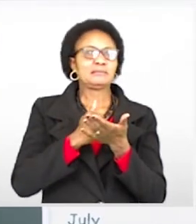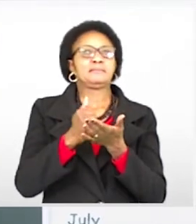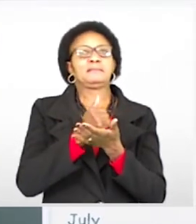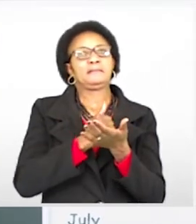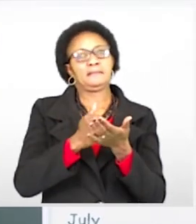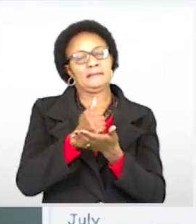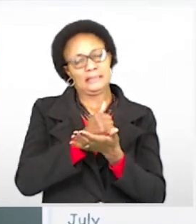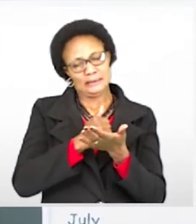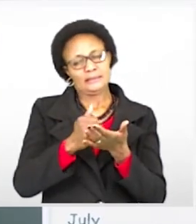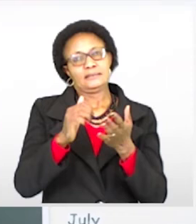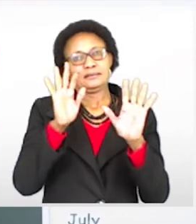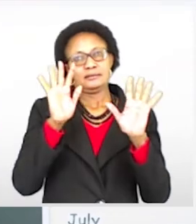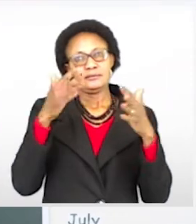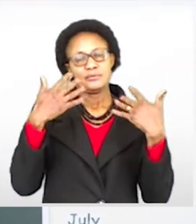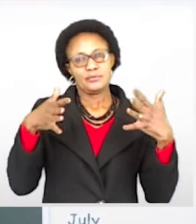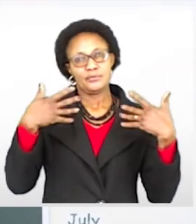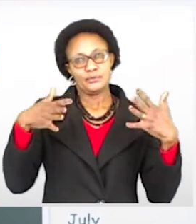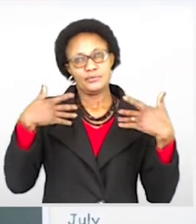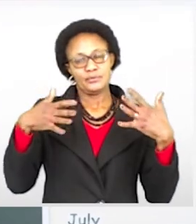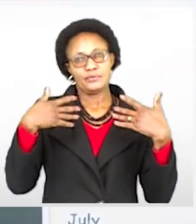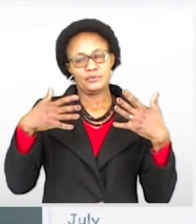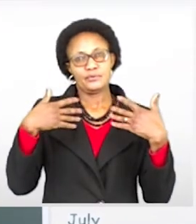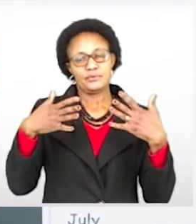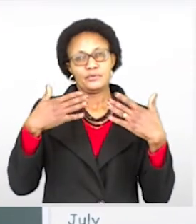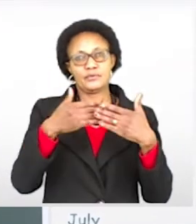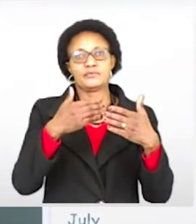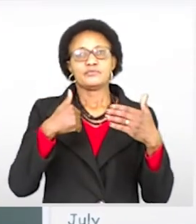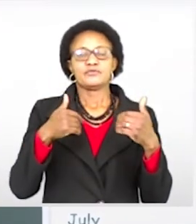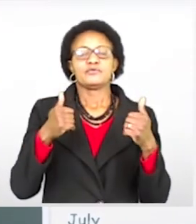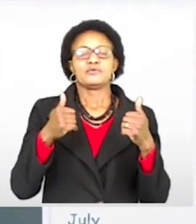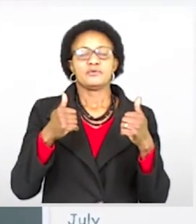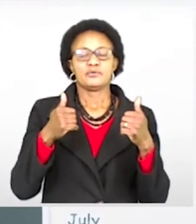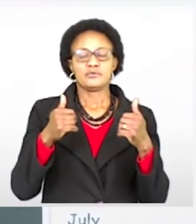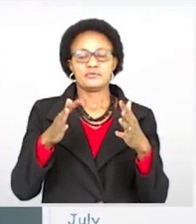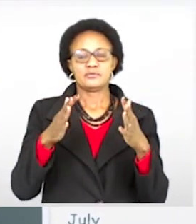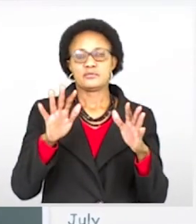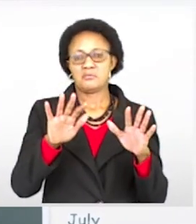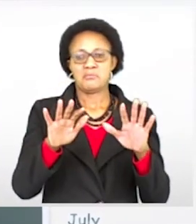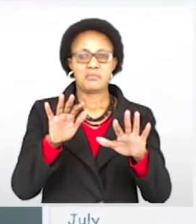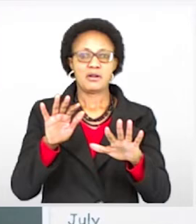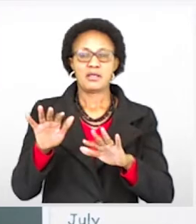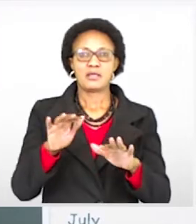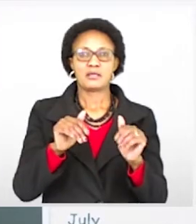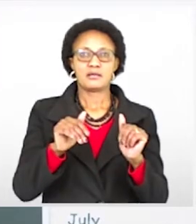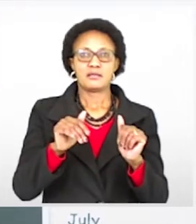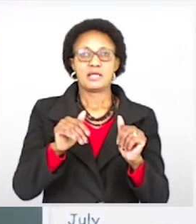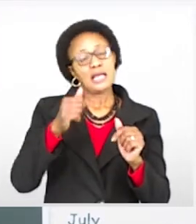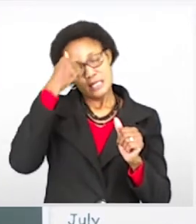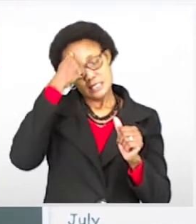germs. It's also very important to dry them before you touch anything else, as well as to check your